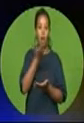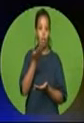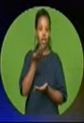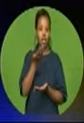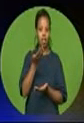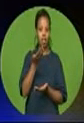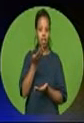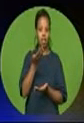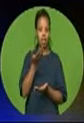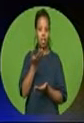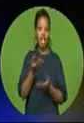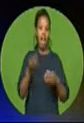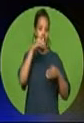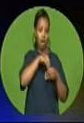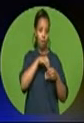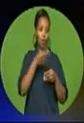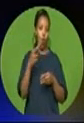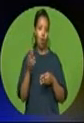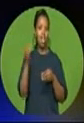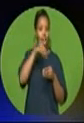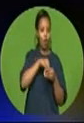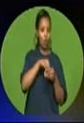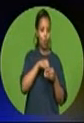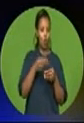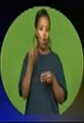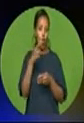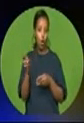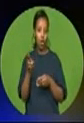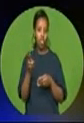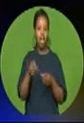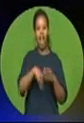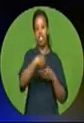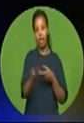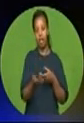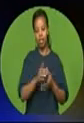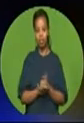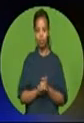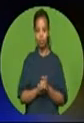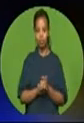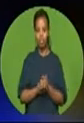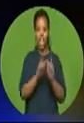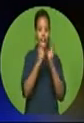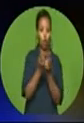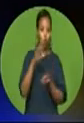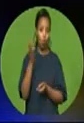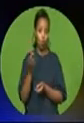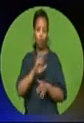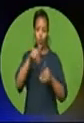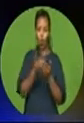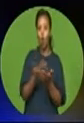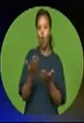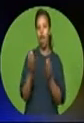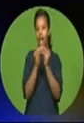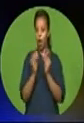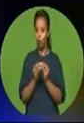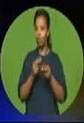capital, income or revenue, or expense. A group of all